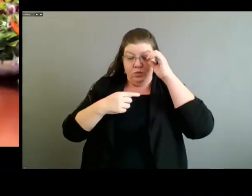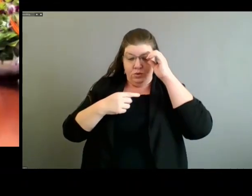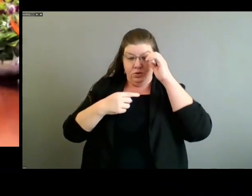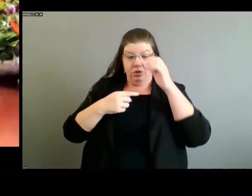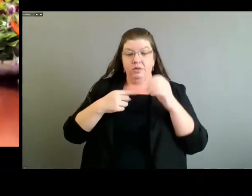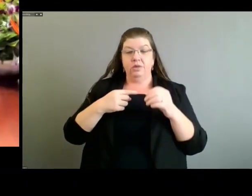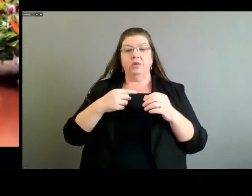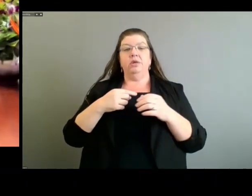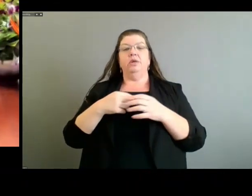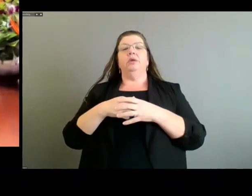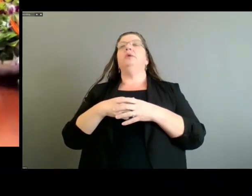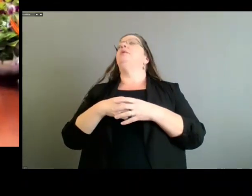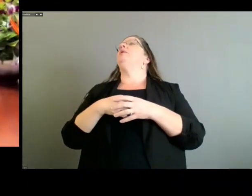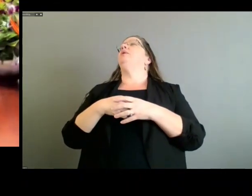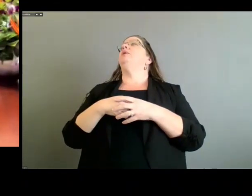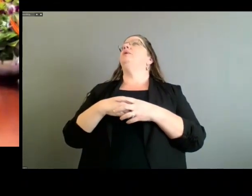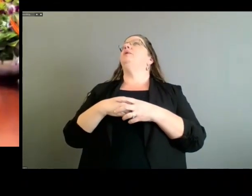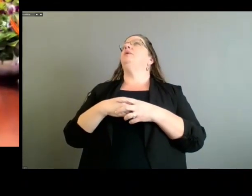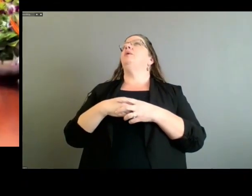requesting. So we have